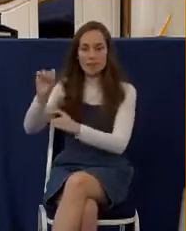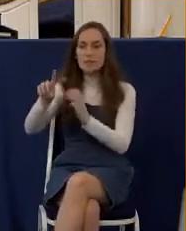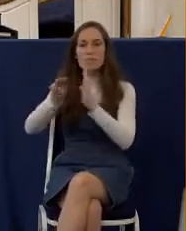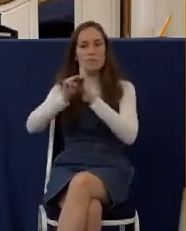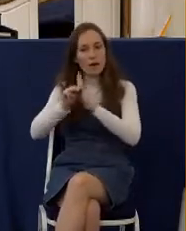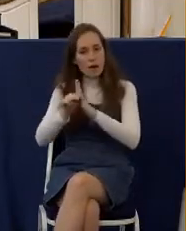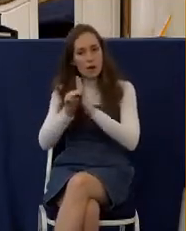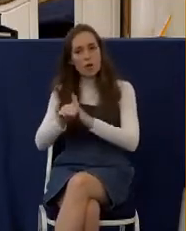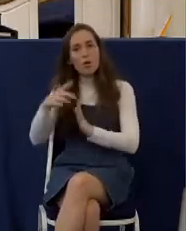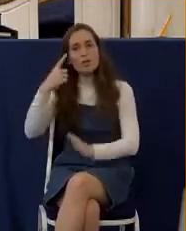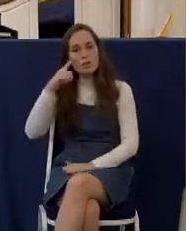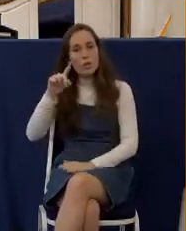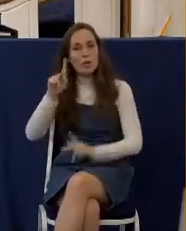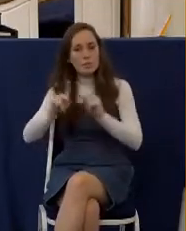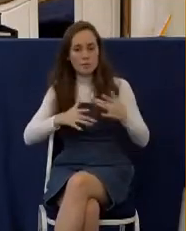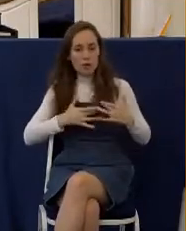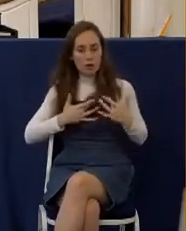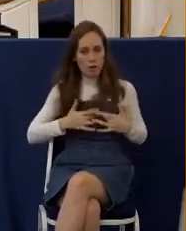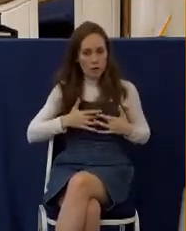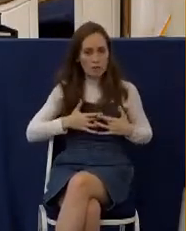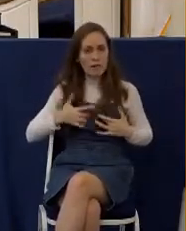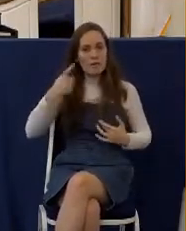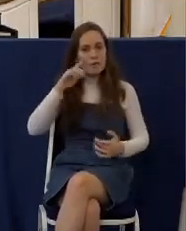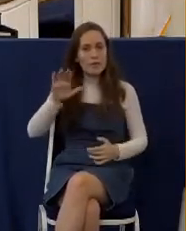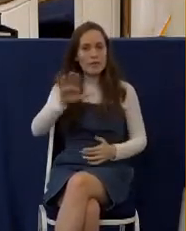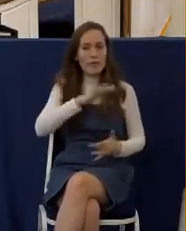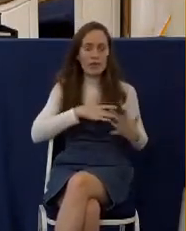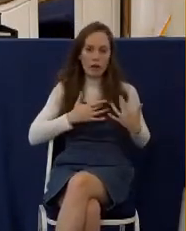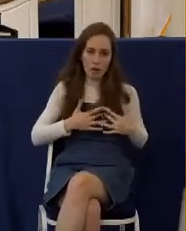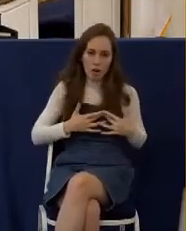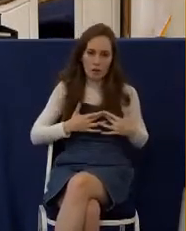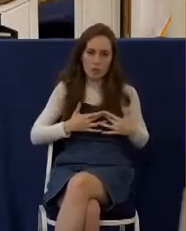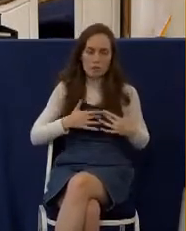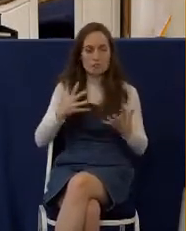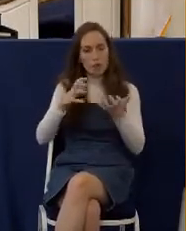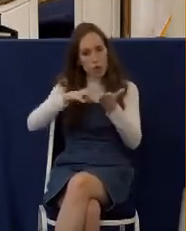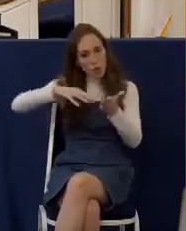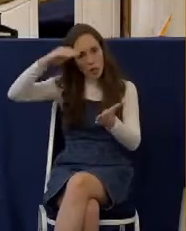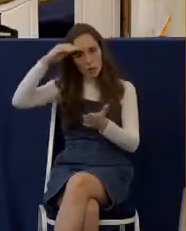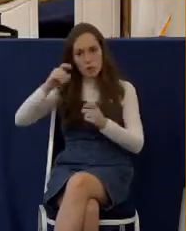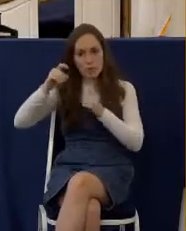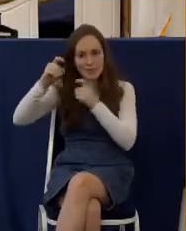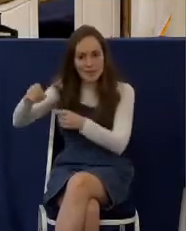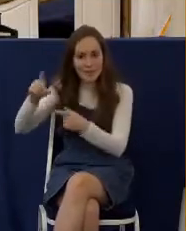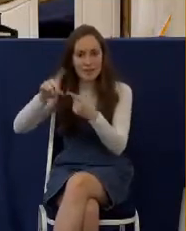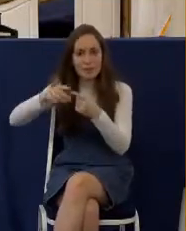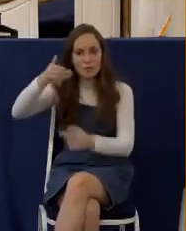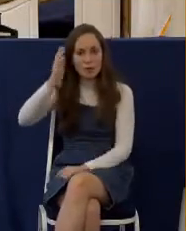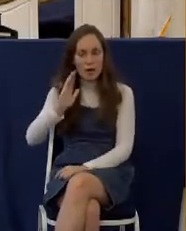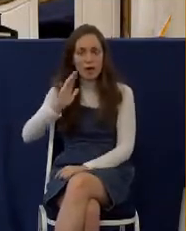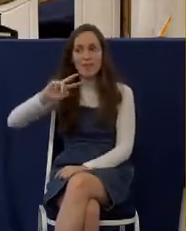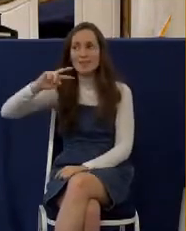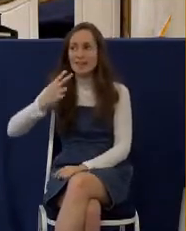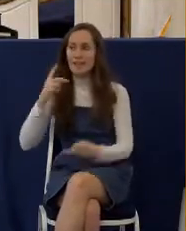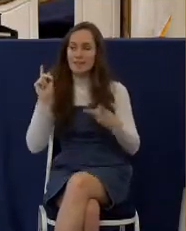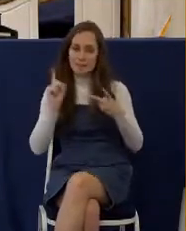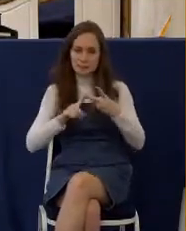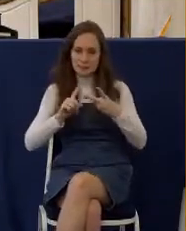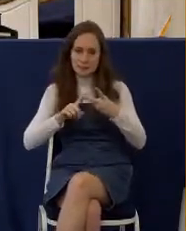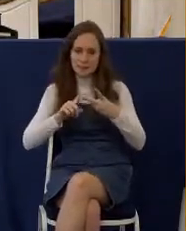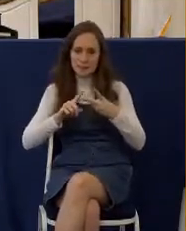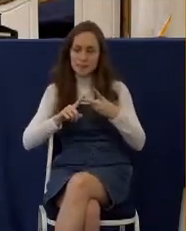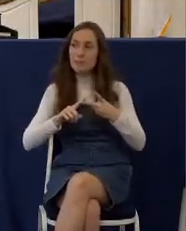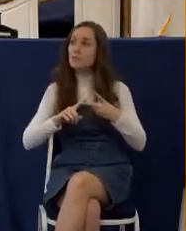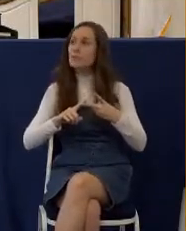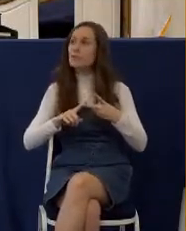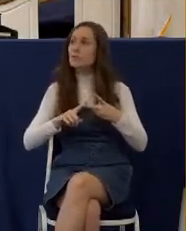for the heart of a believer that they learn to give to God. And then so secondly, there's the exhortation.